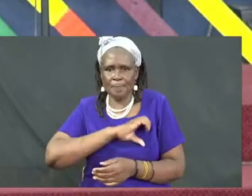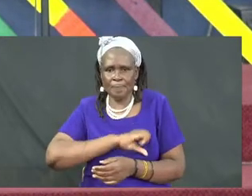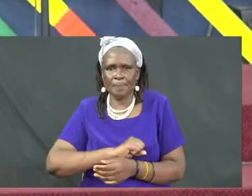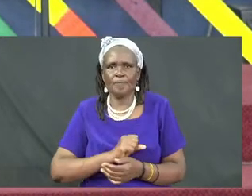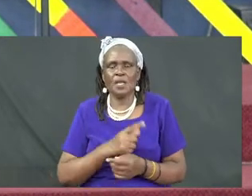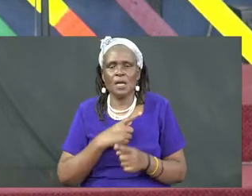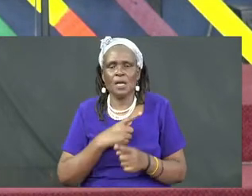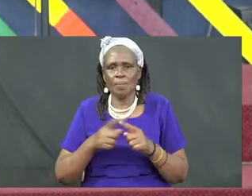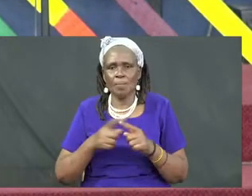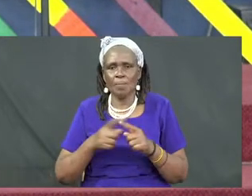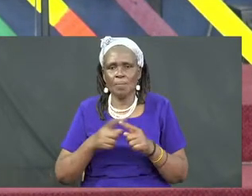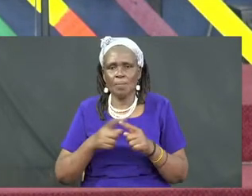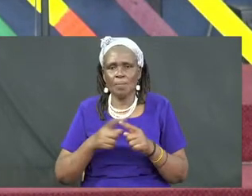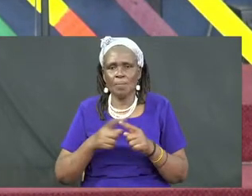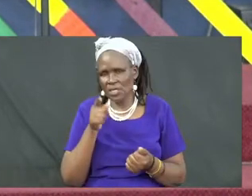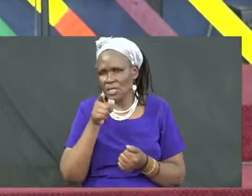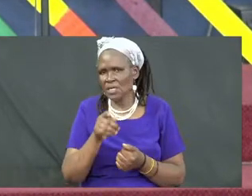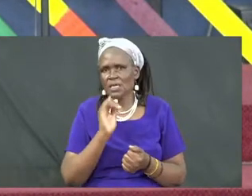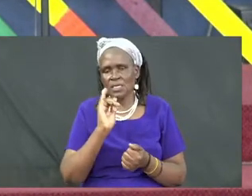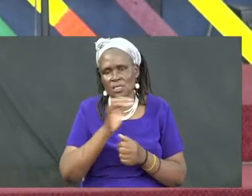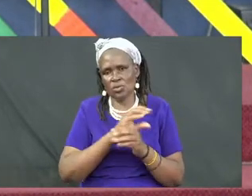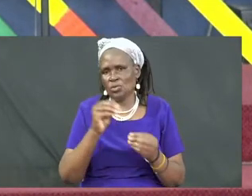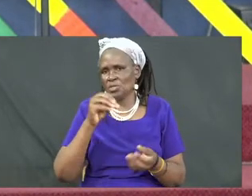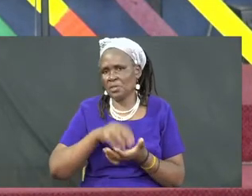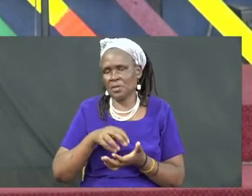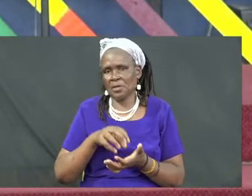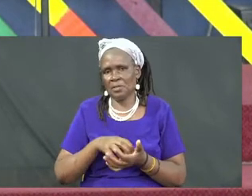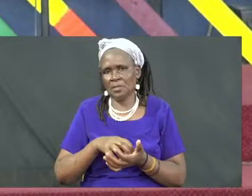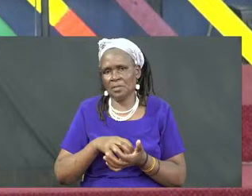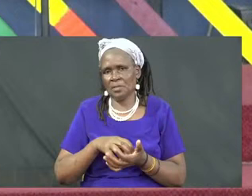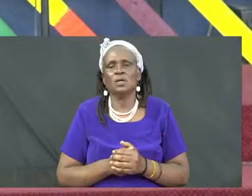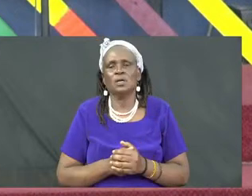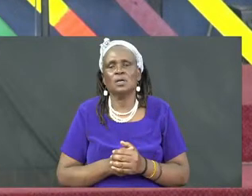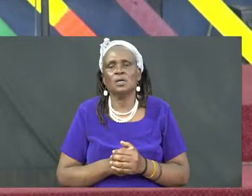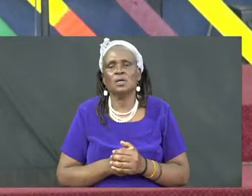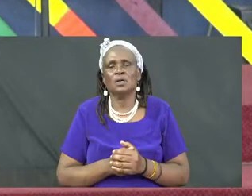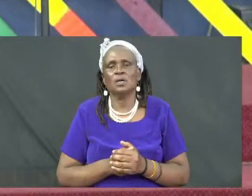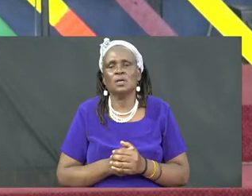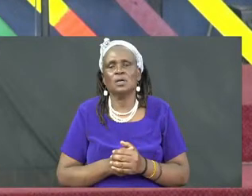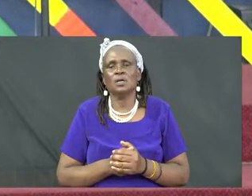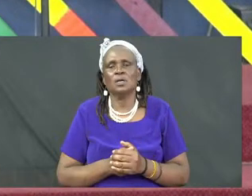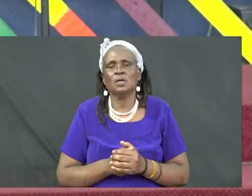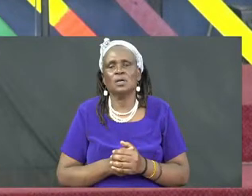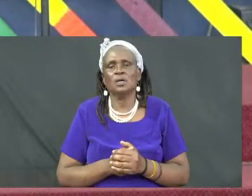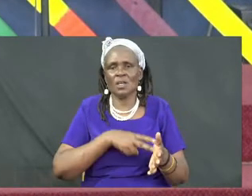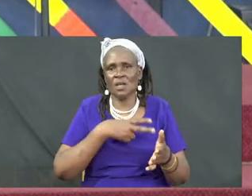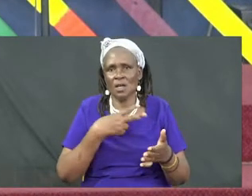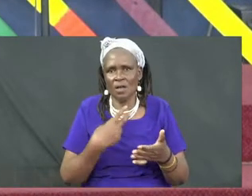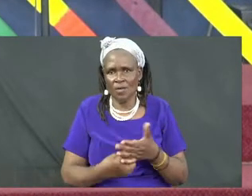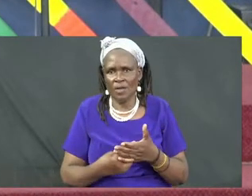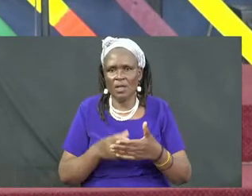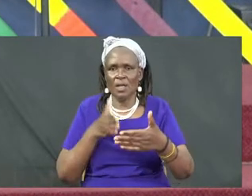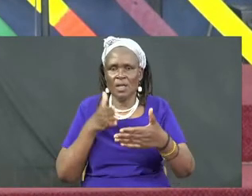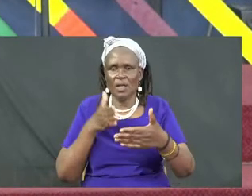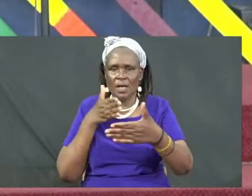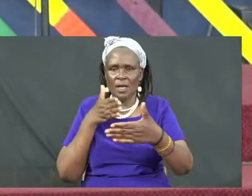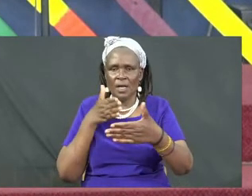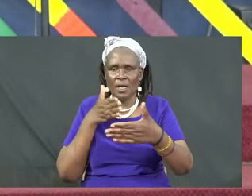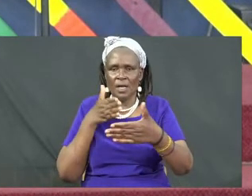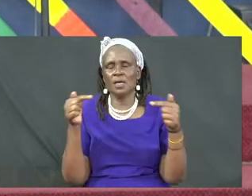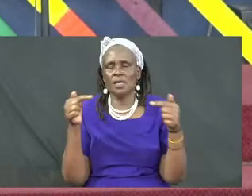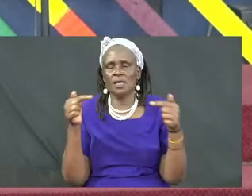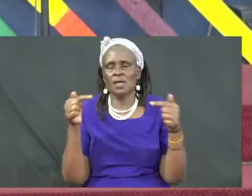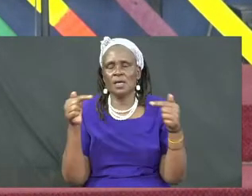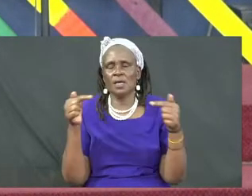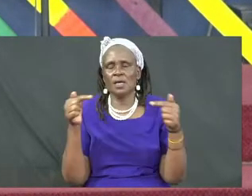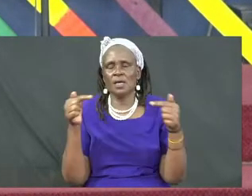But unfortunately, that is not the case. This church failed against the enemy